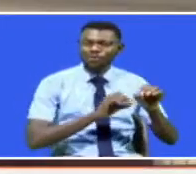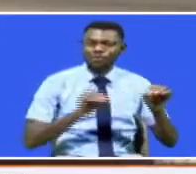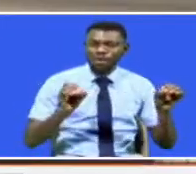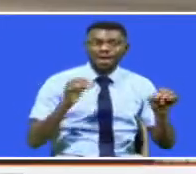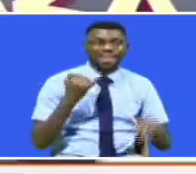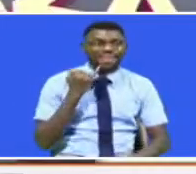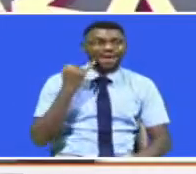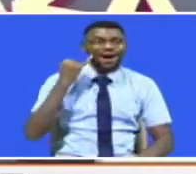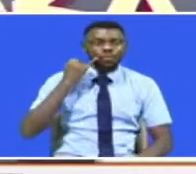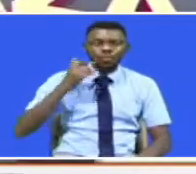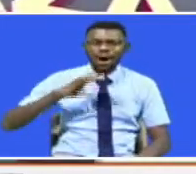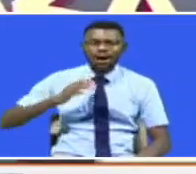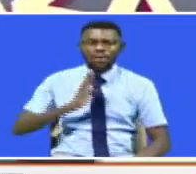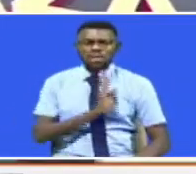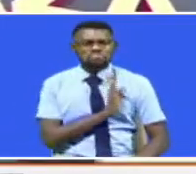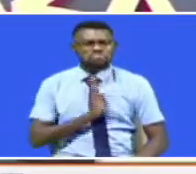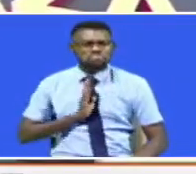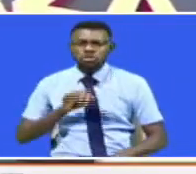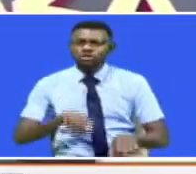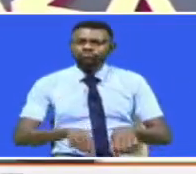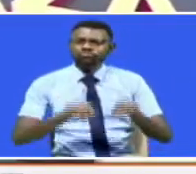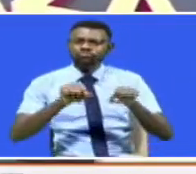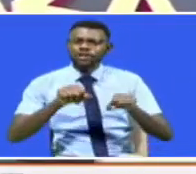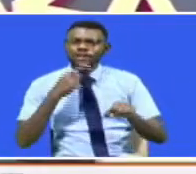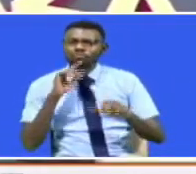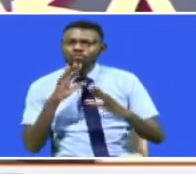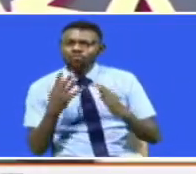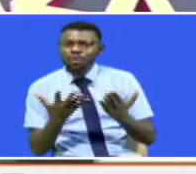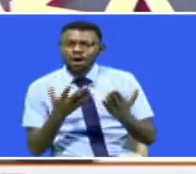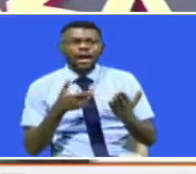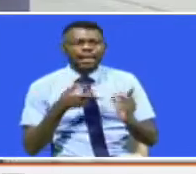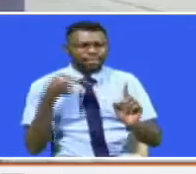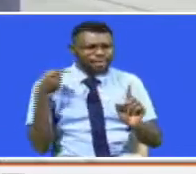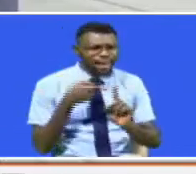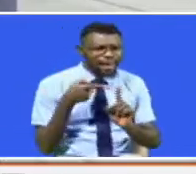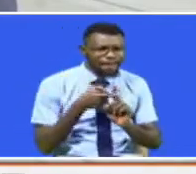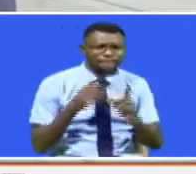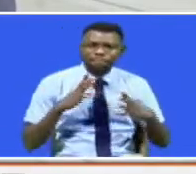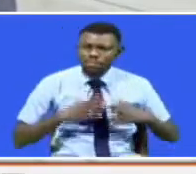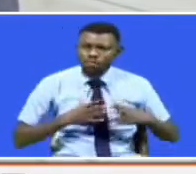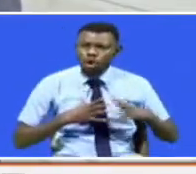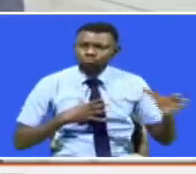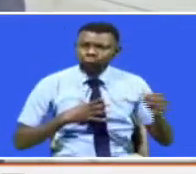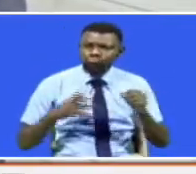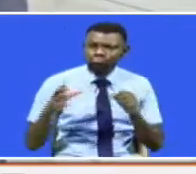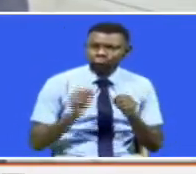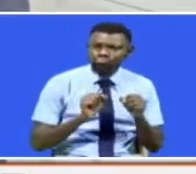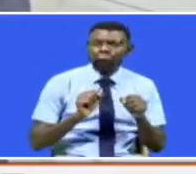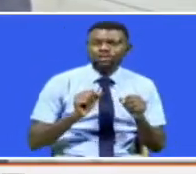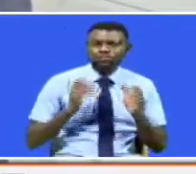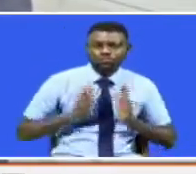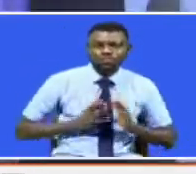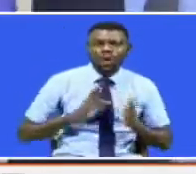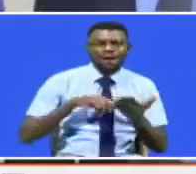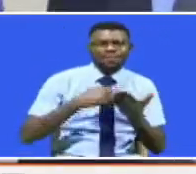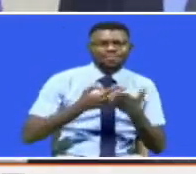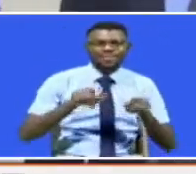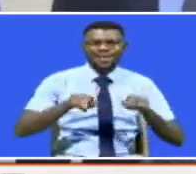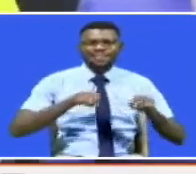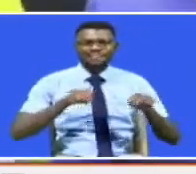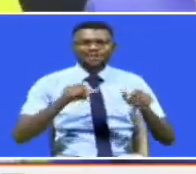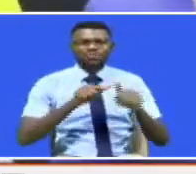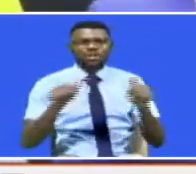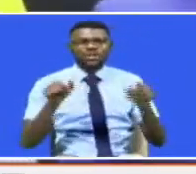Charles Moy says the decision was arrived at in a bid to streamline human resource management at the department. Moy says after performance